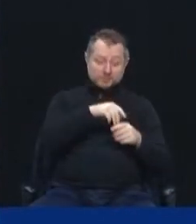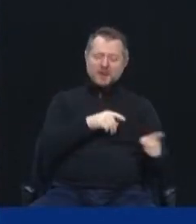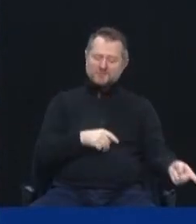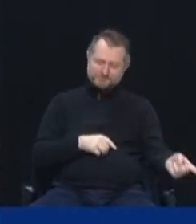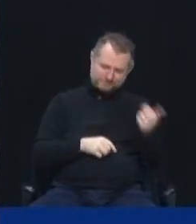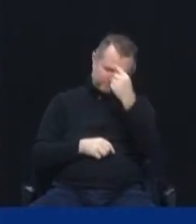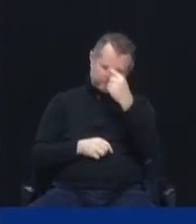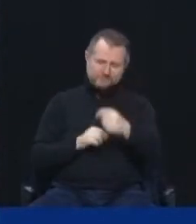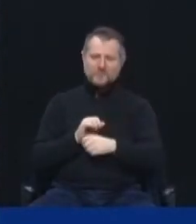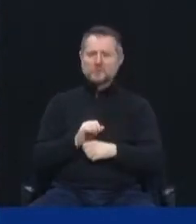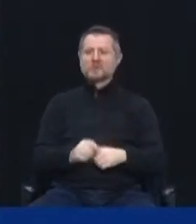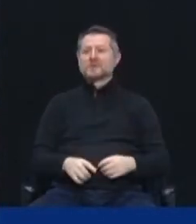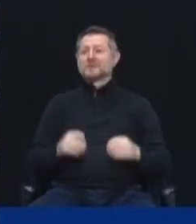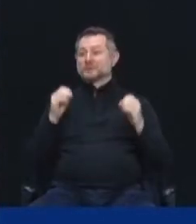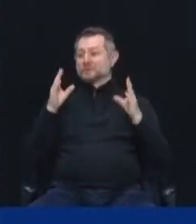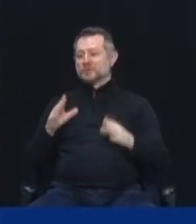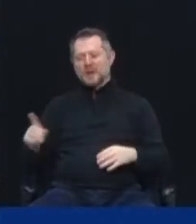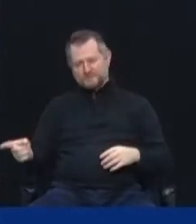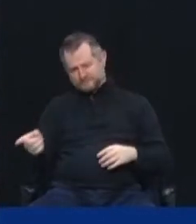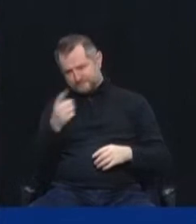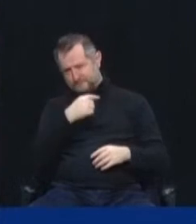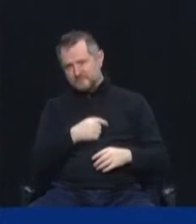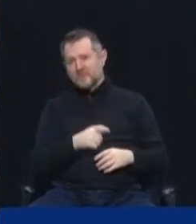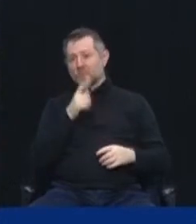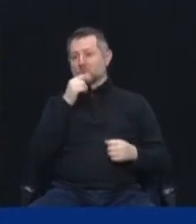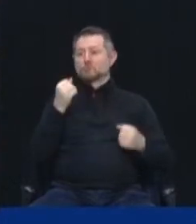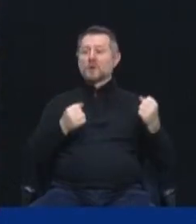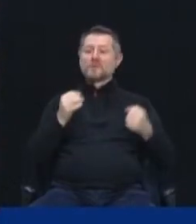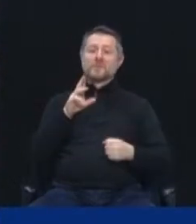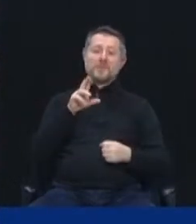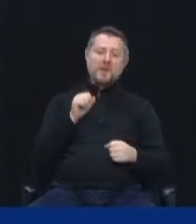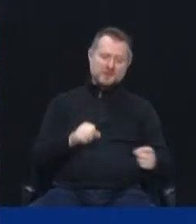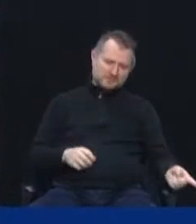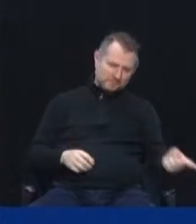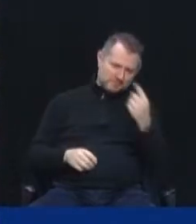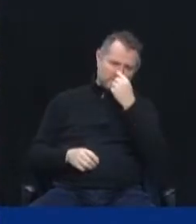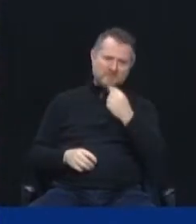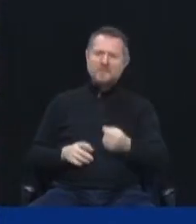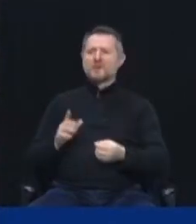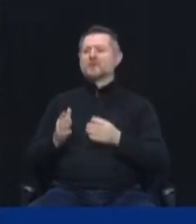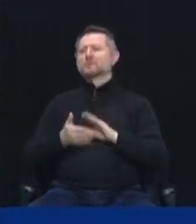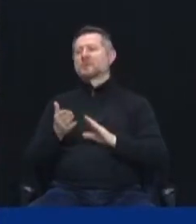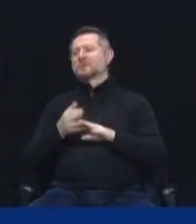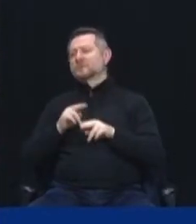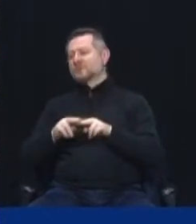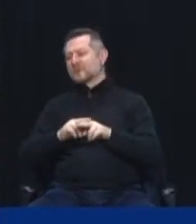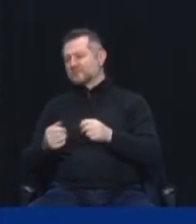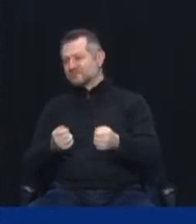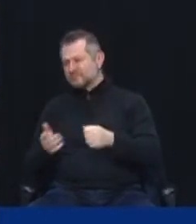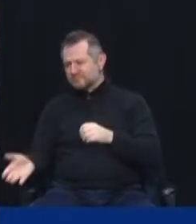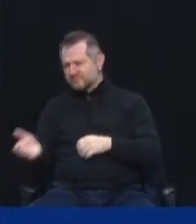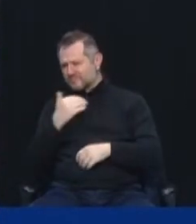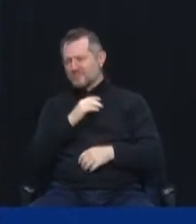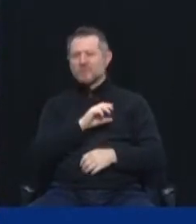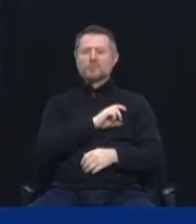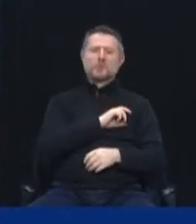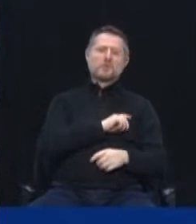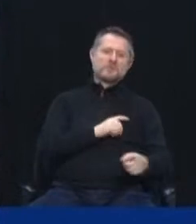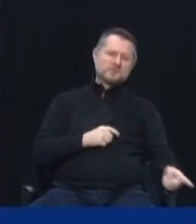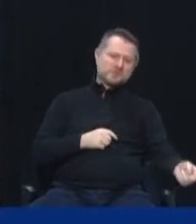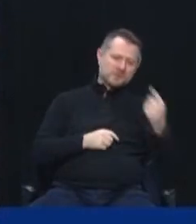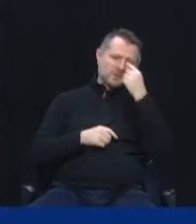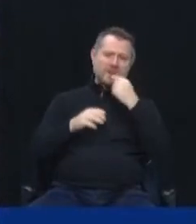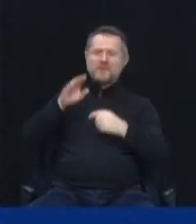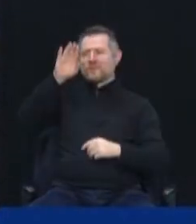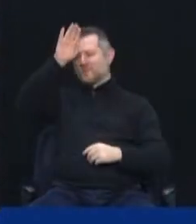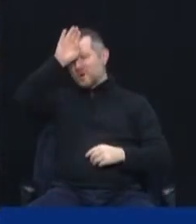You teacher, you have to go. You bus driver, you have to go. You train operator, you have to go. You policeman, you have to go. You firefighter, you